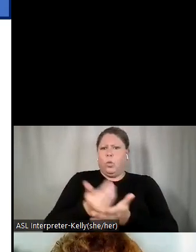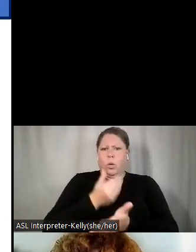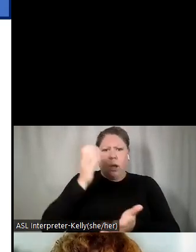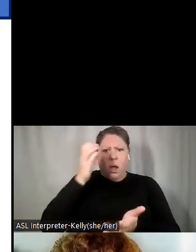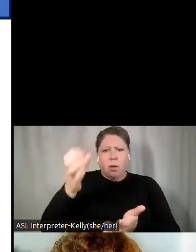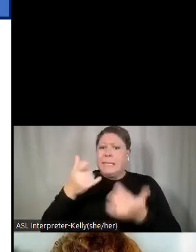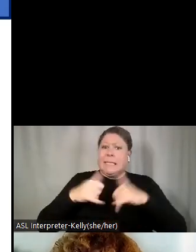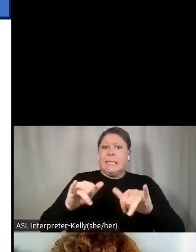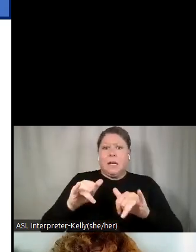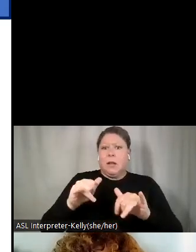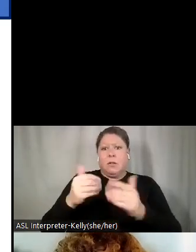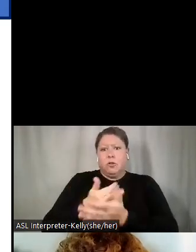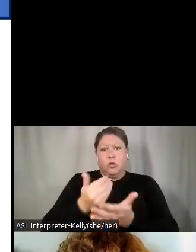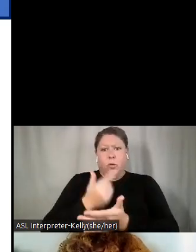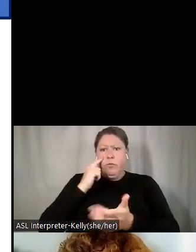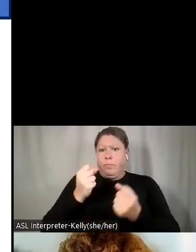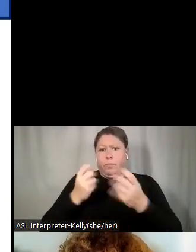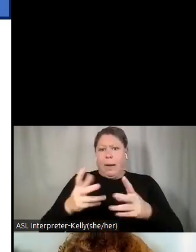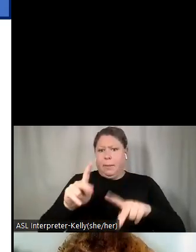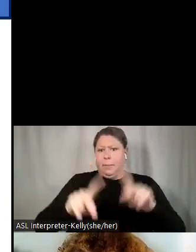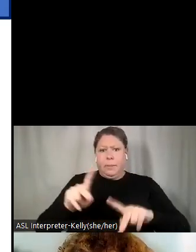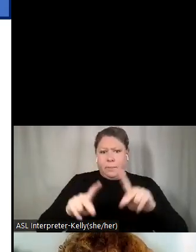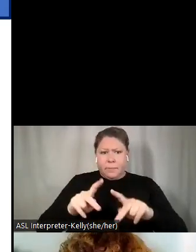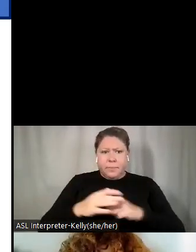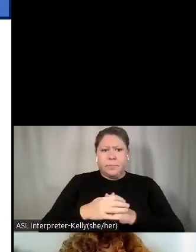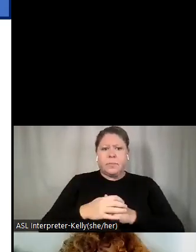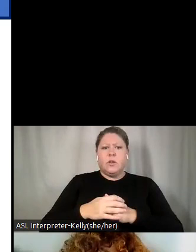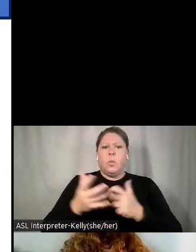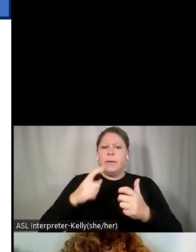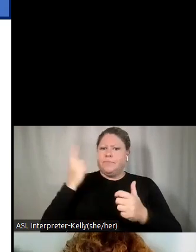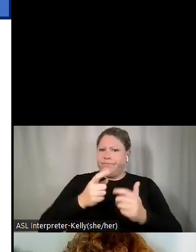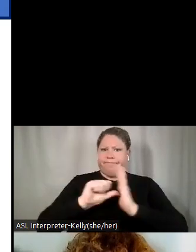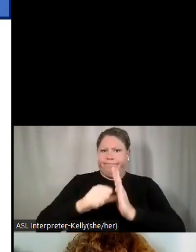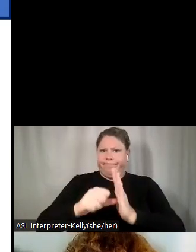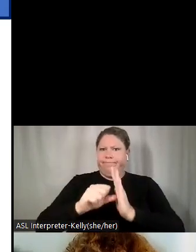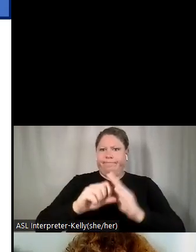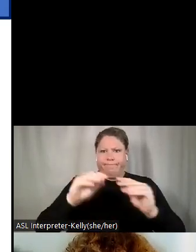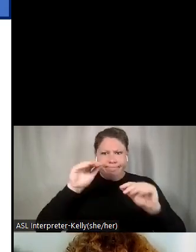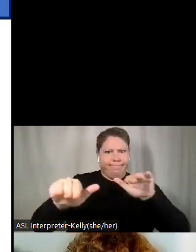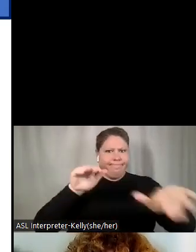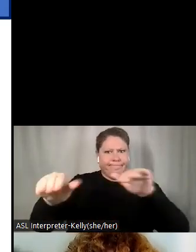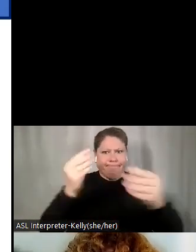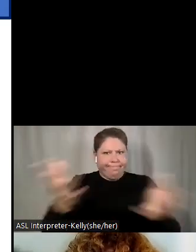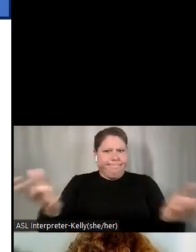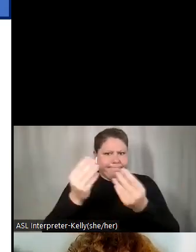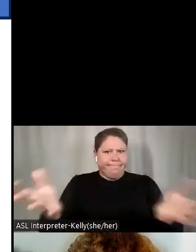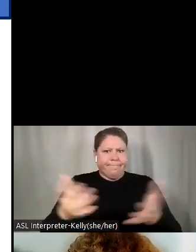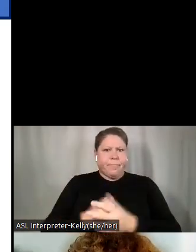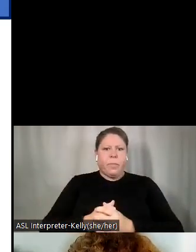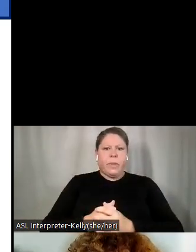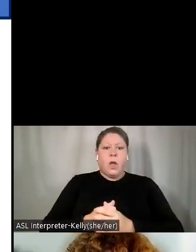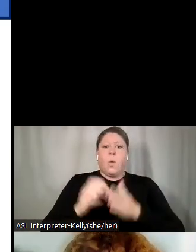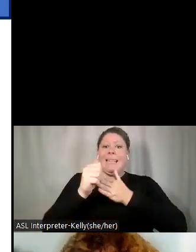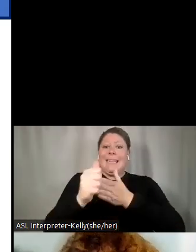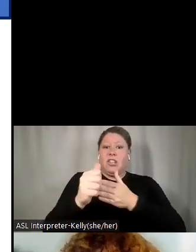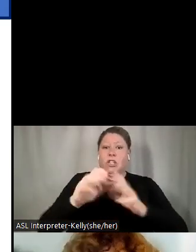new in many areas. So we wanted to continue to reinforce that. So the leadership designed this True North Compass,